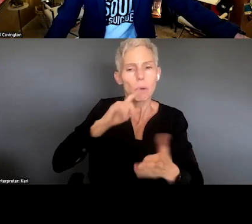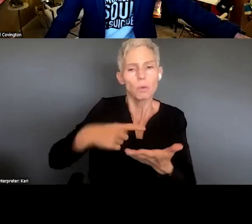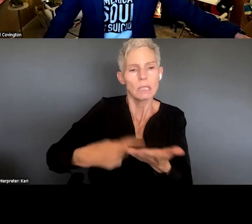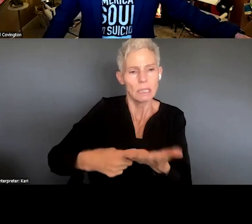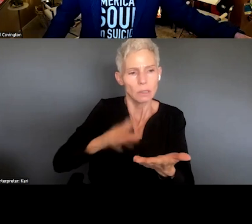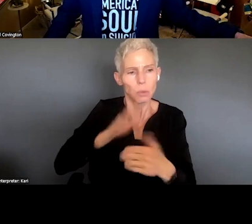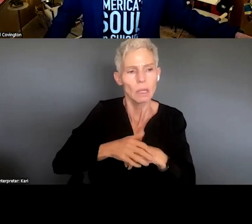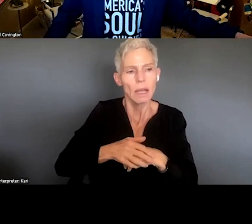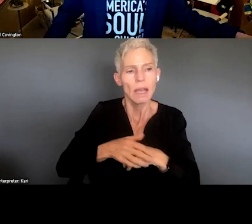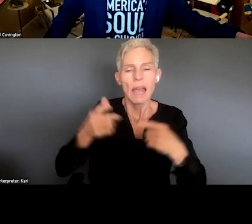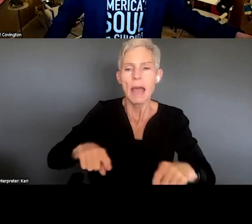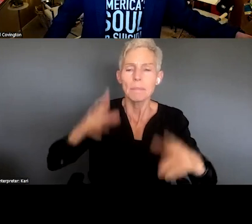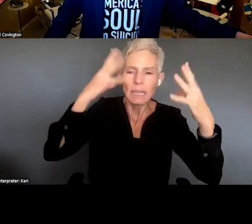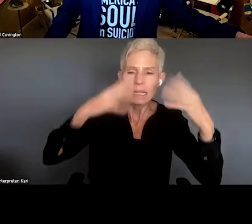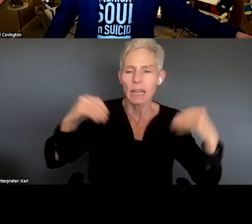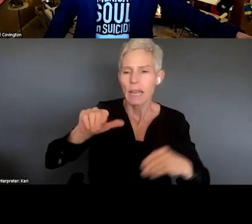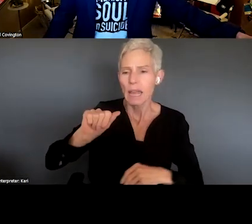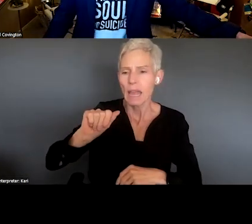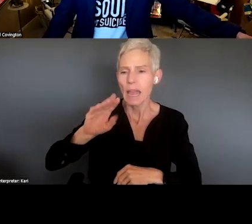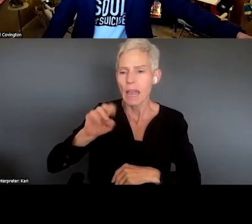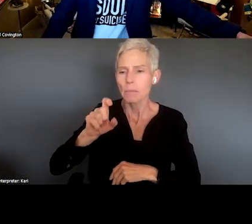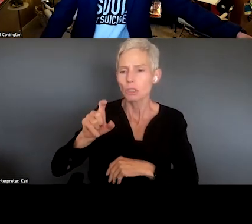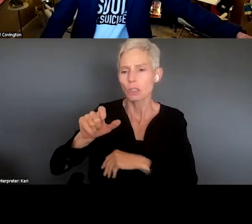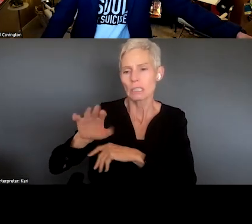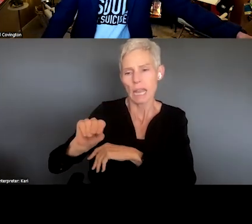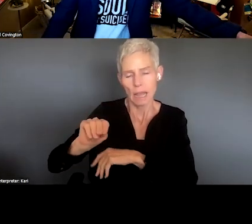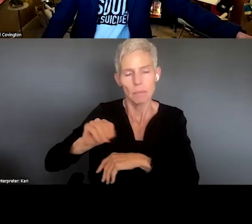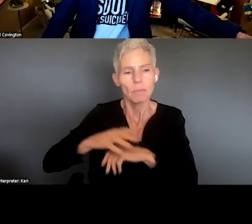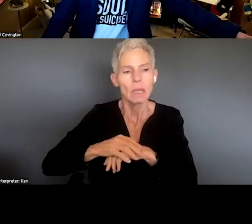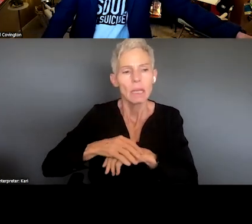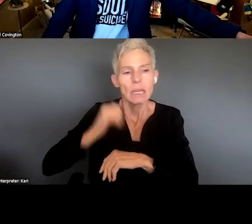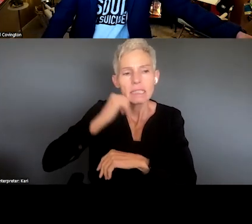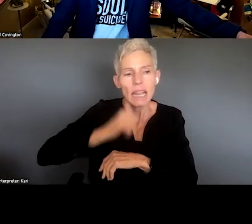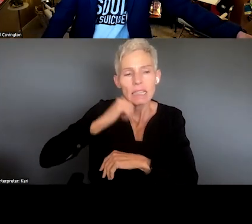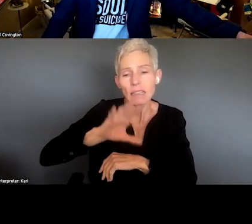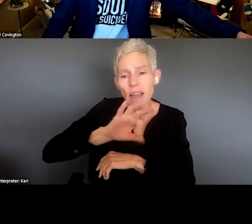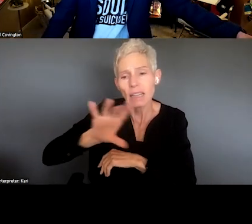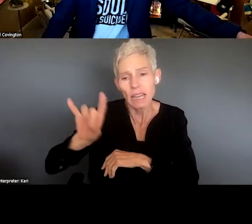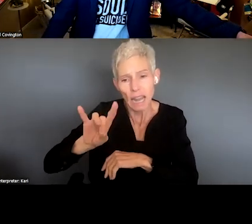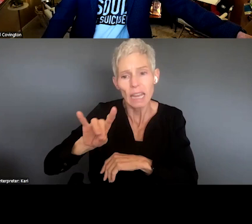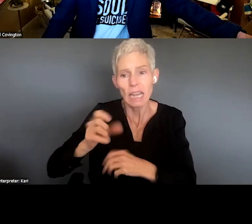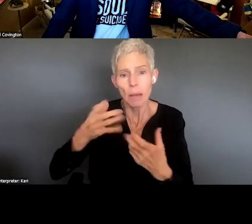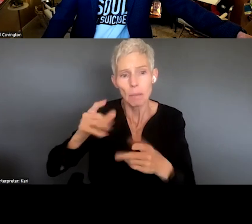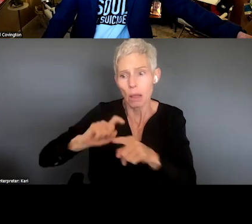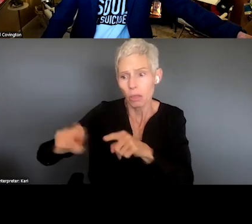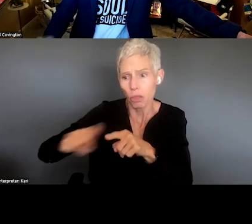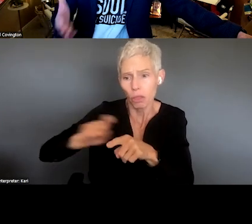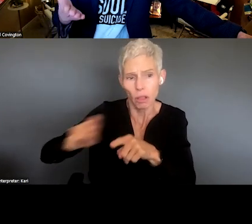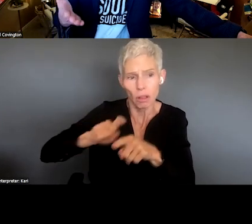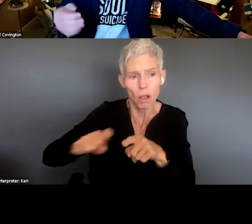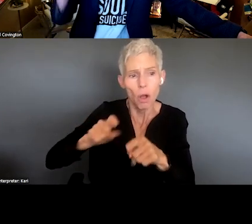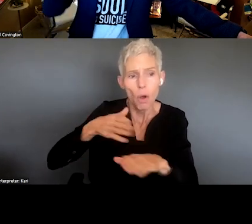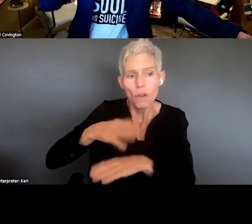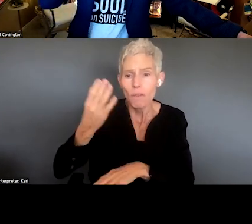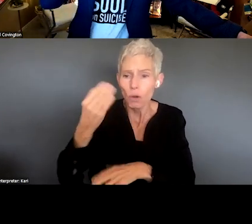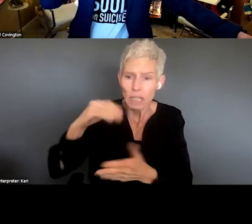this in Amsterdam at the Crisis Now 3 Summit last summer. Daily 988 volume averages 14,000 calls, texts, and chats, and it's